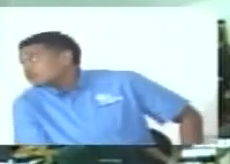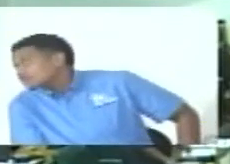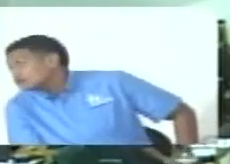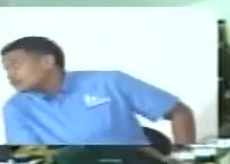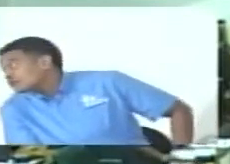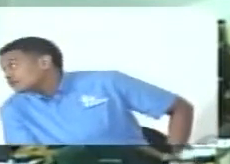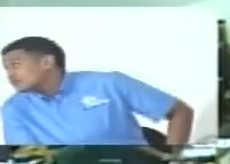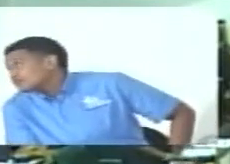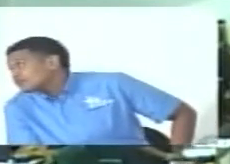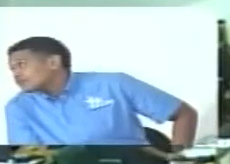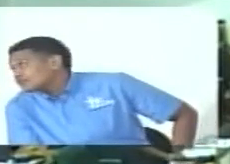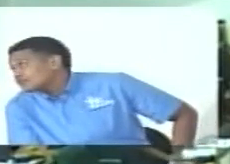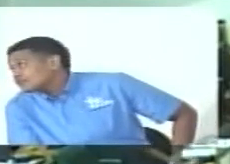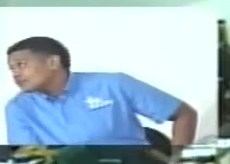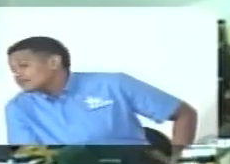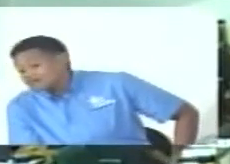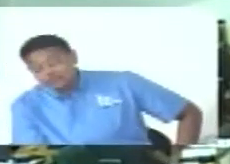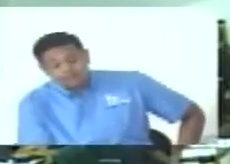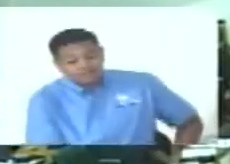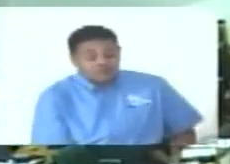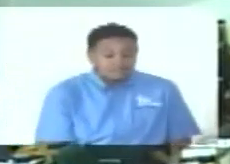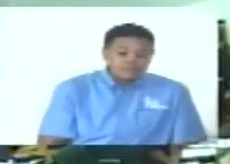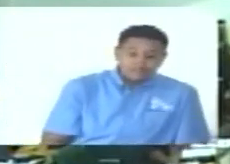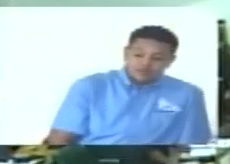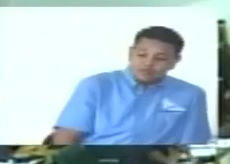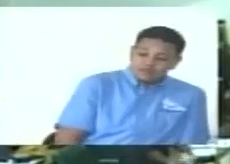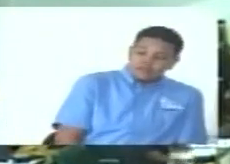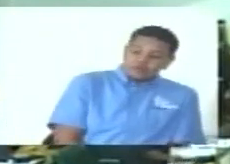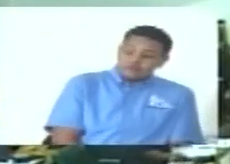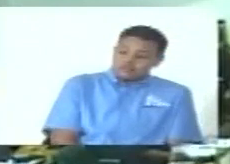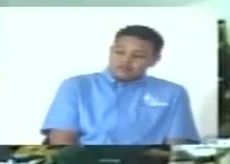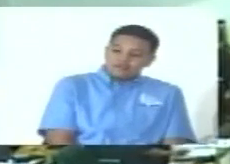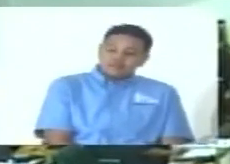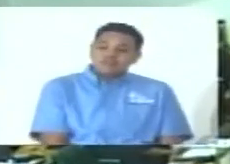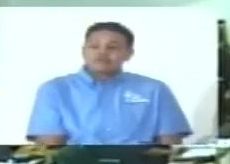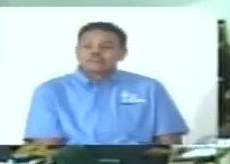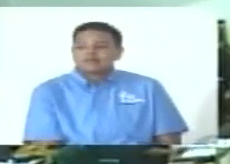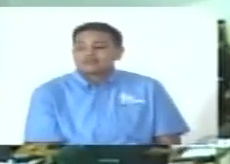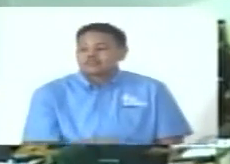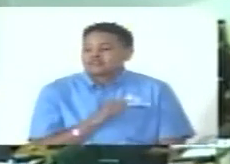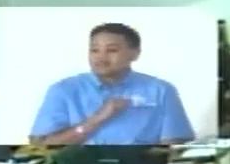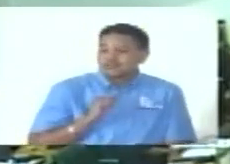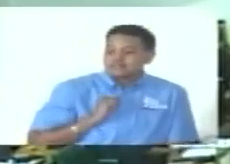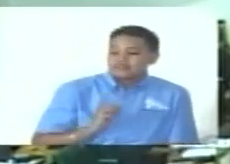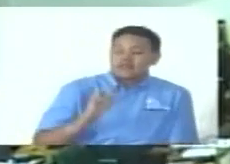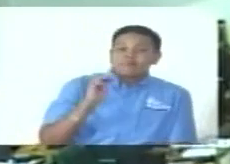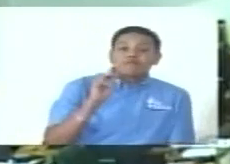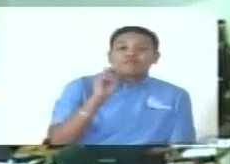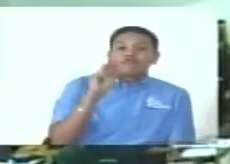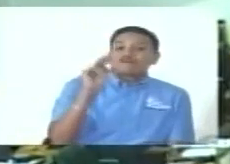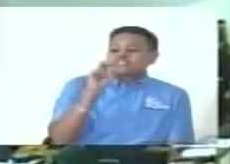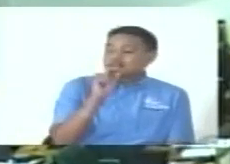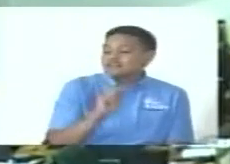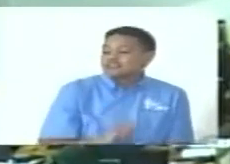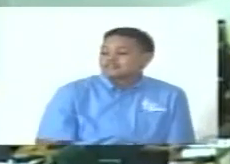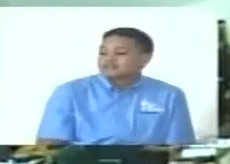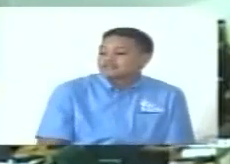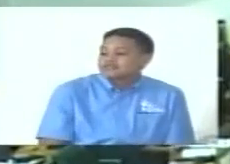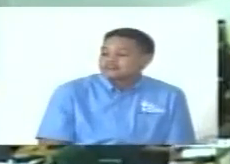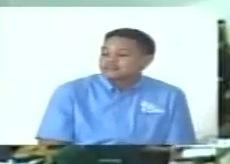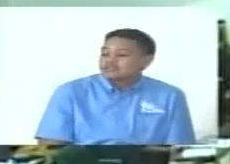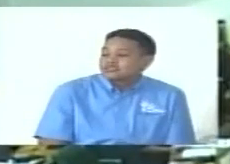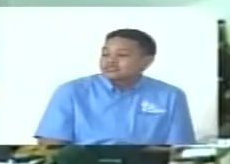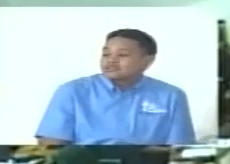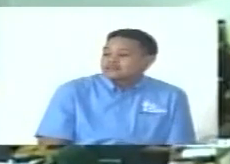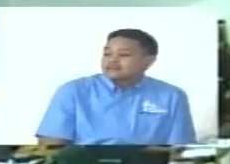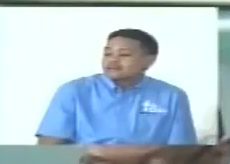Mr. President. Thank you, Senator Samuda. Senator Morrison. Mr. President, I support